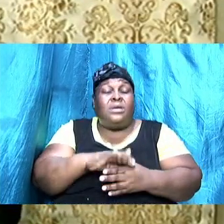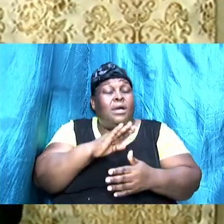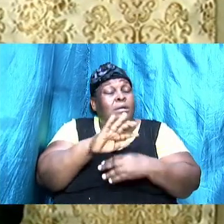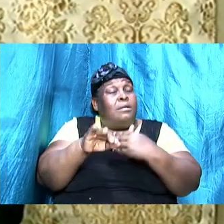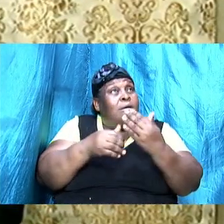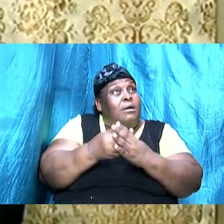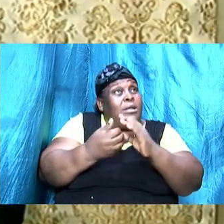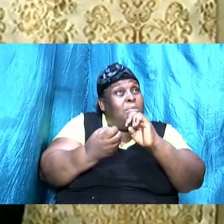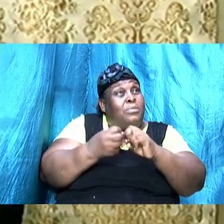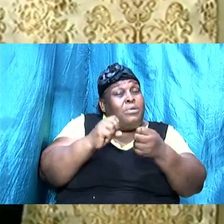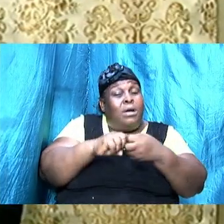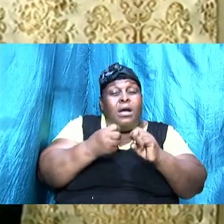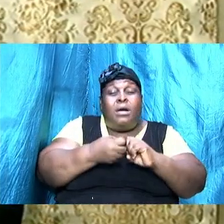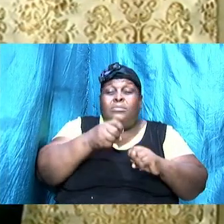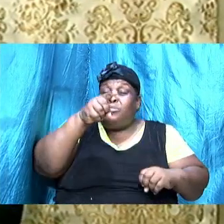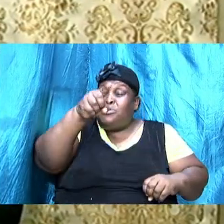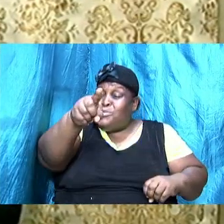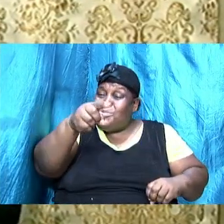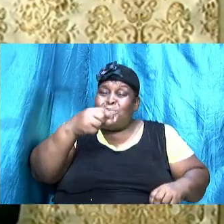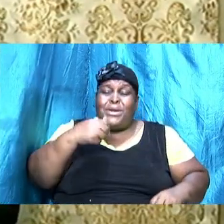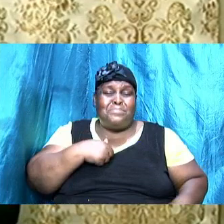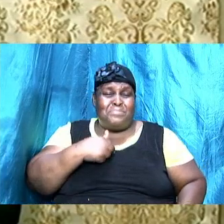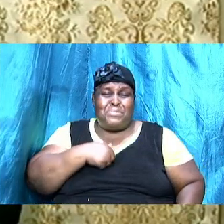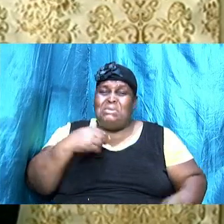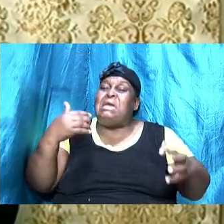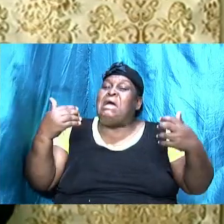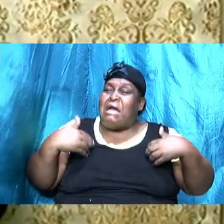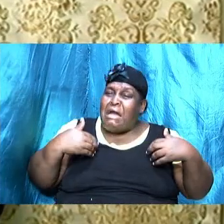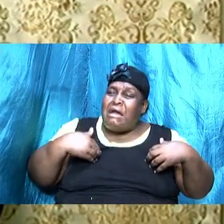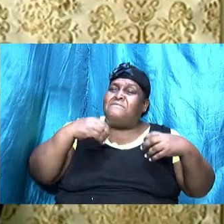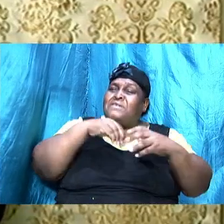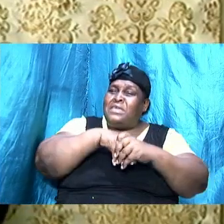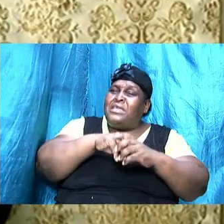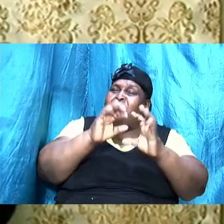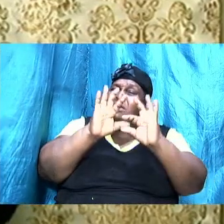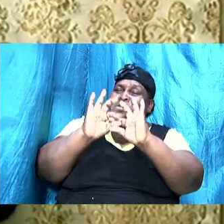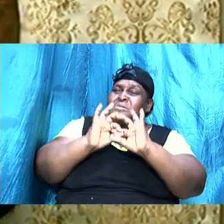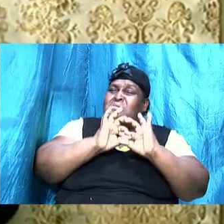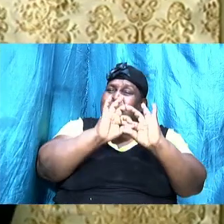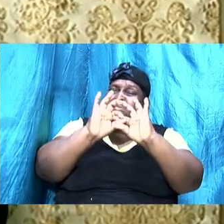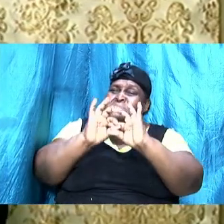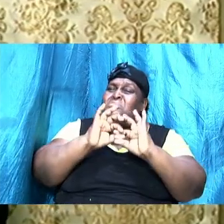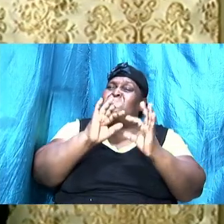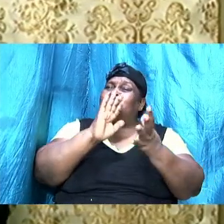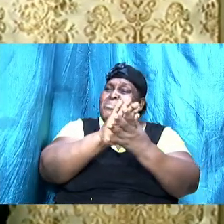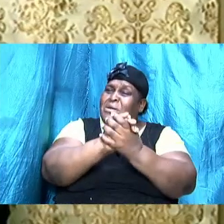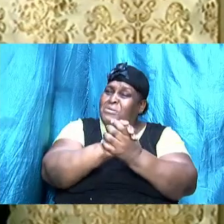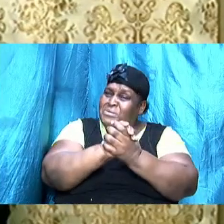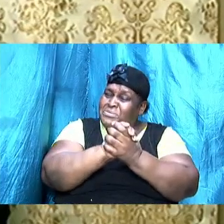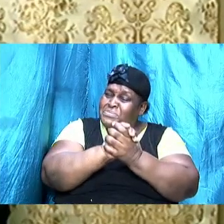that you and I will ever confront in our relationship with our spouses,